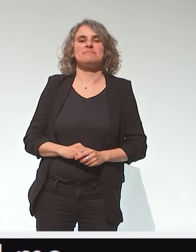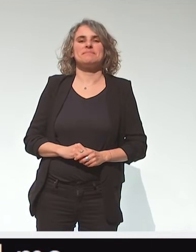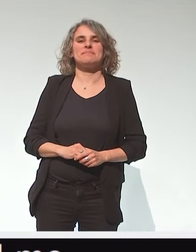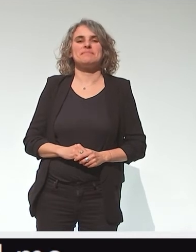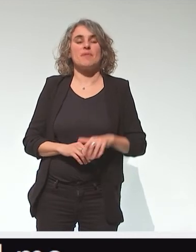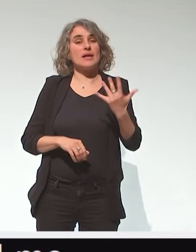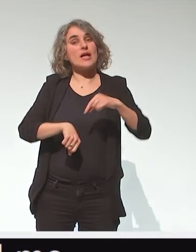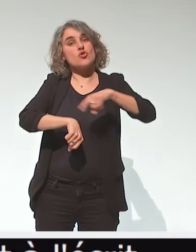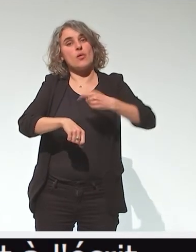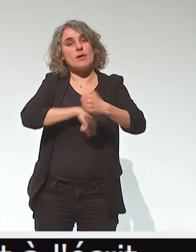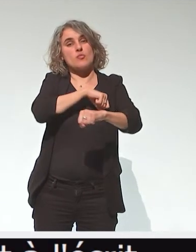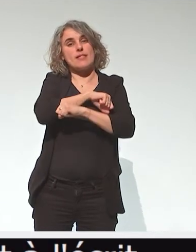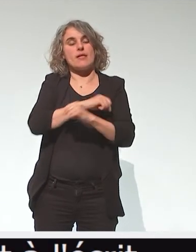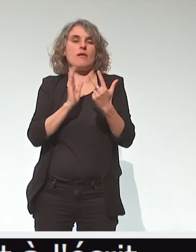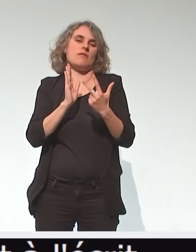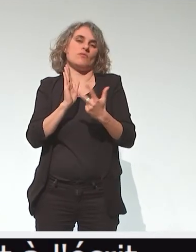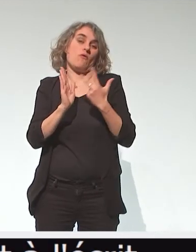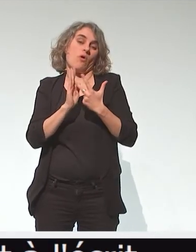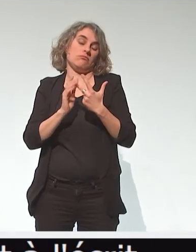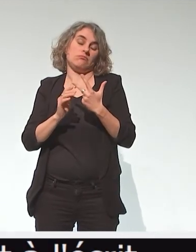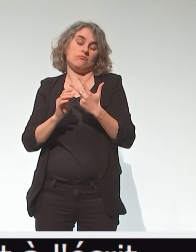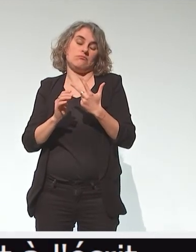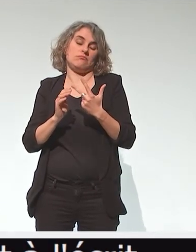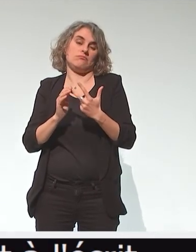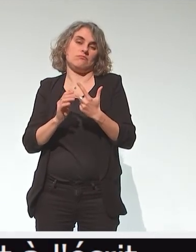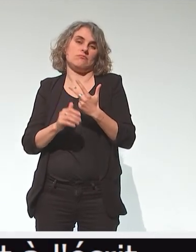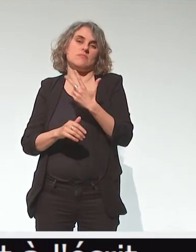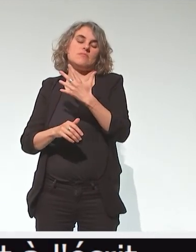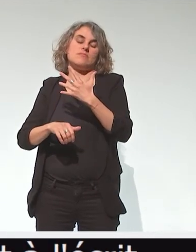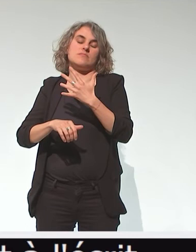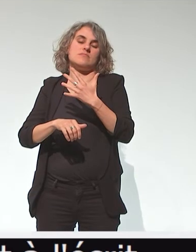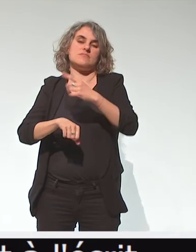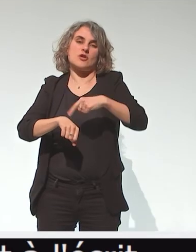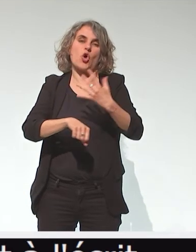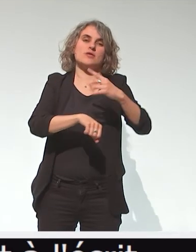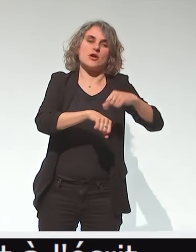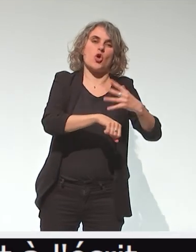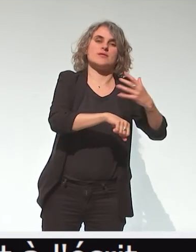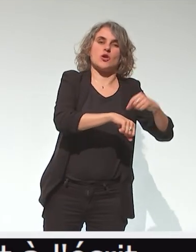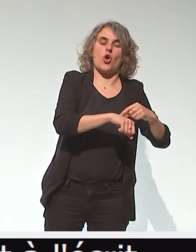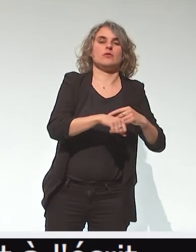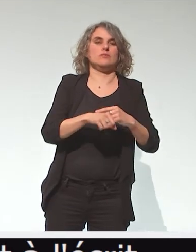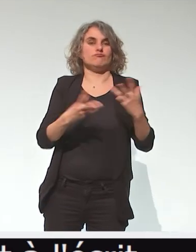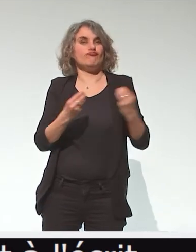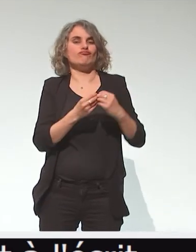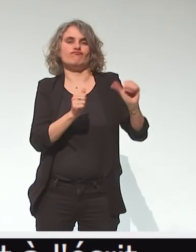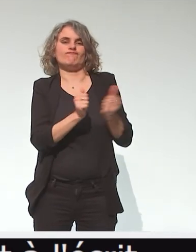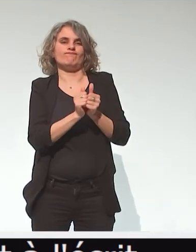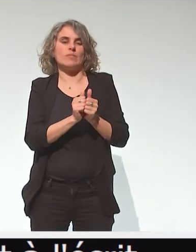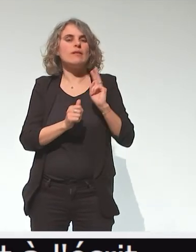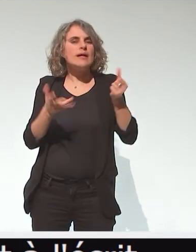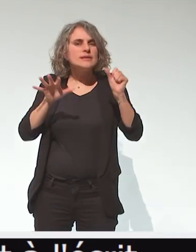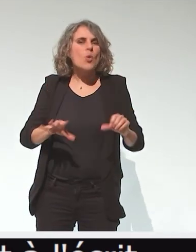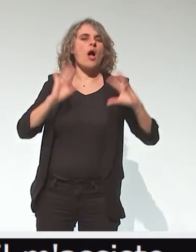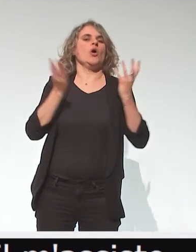He helps me 15 hours a week, 3 times 5-hour chunks. It took me